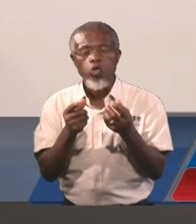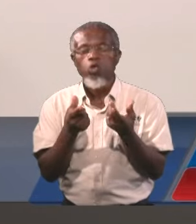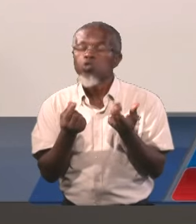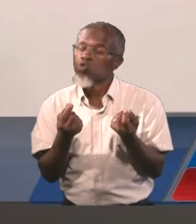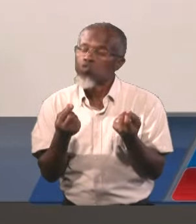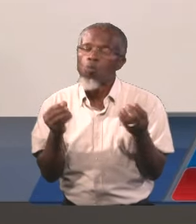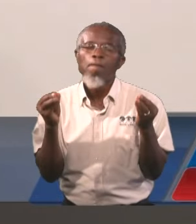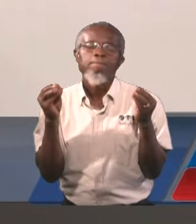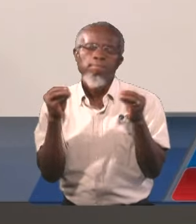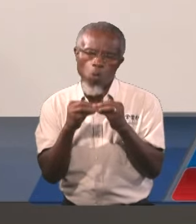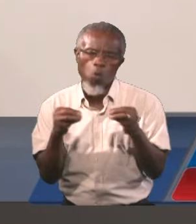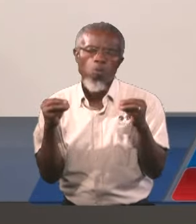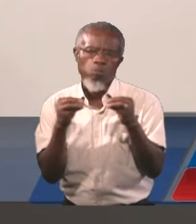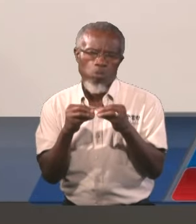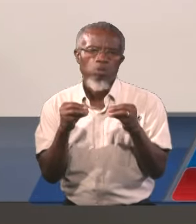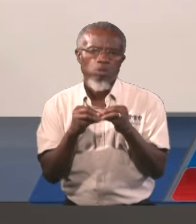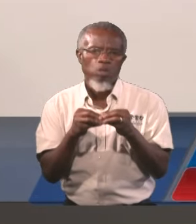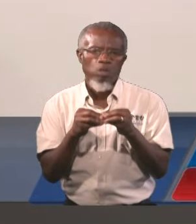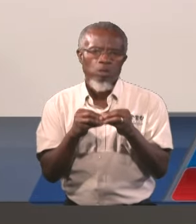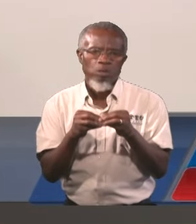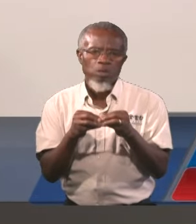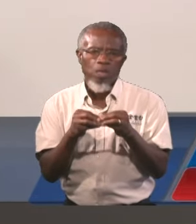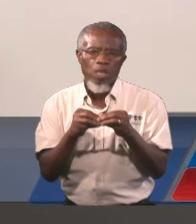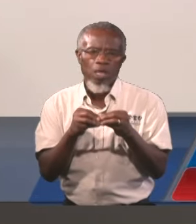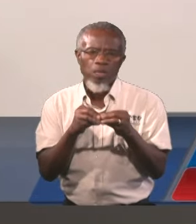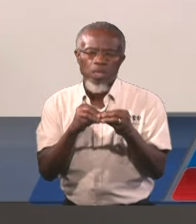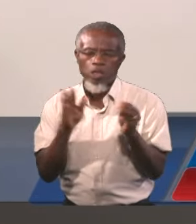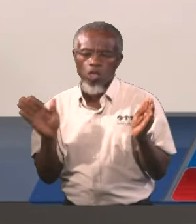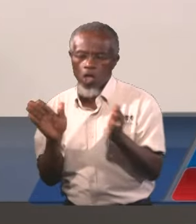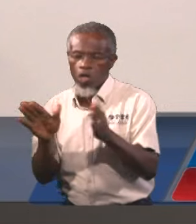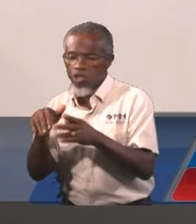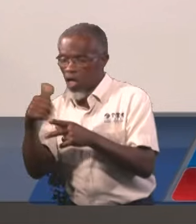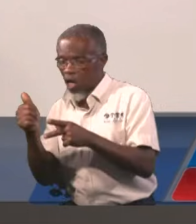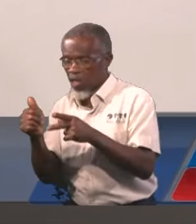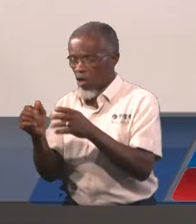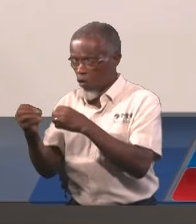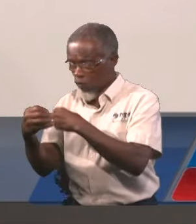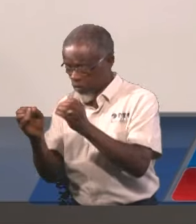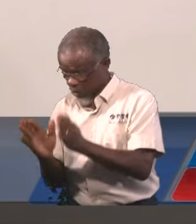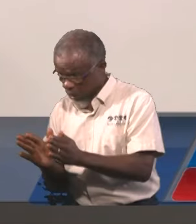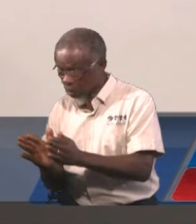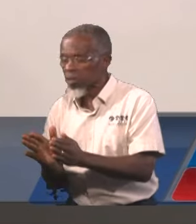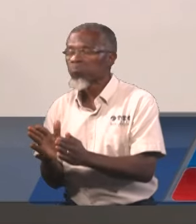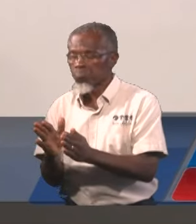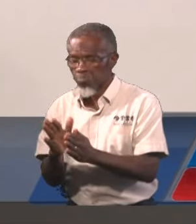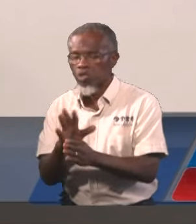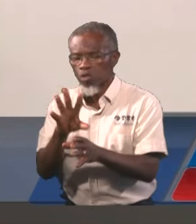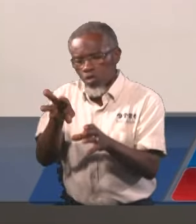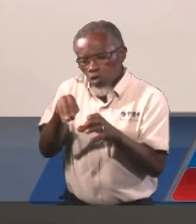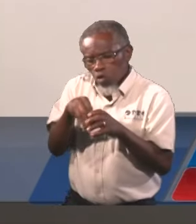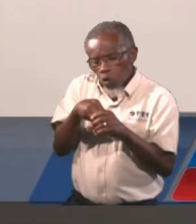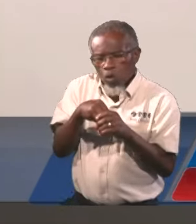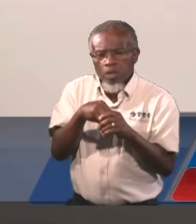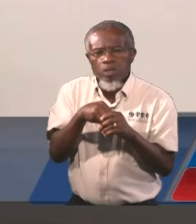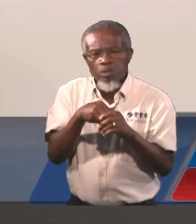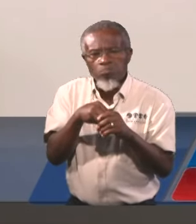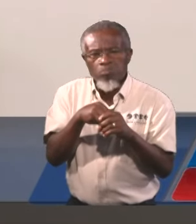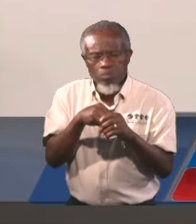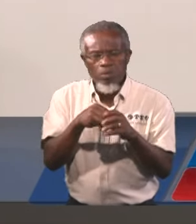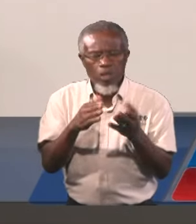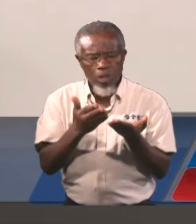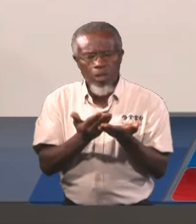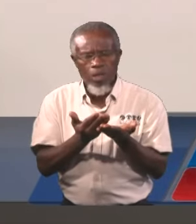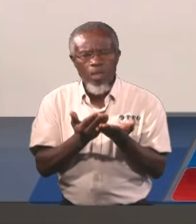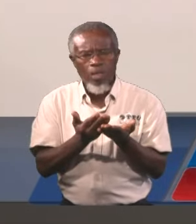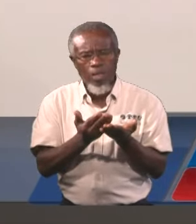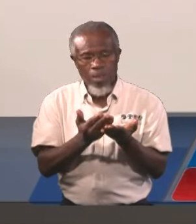to come on board and what I plan to do for the service. But I'm happy that I would have cleared the road, so to speak, or set a template